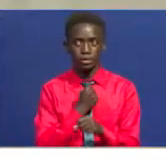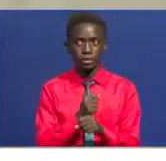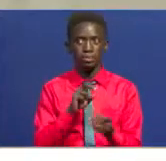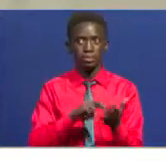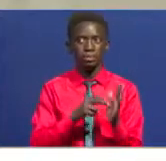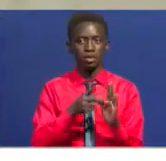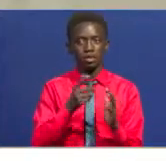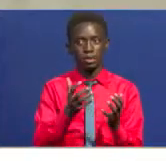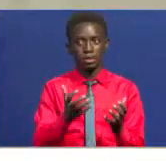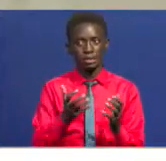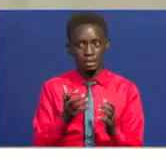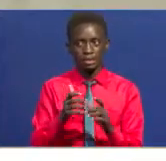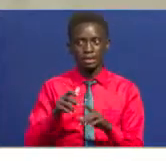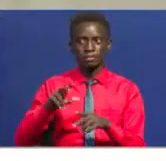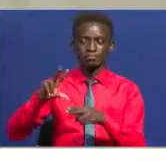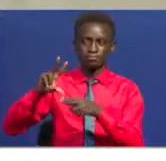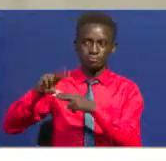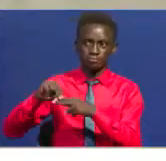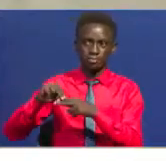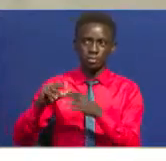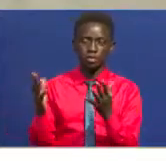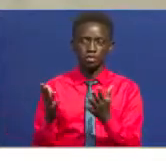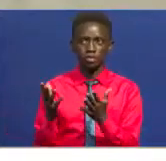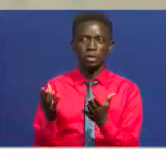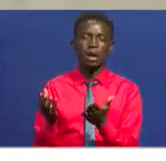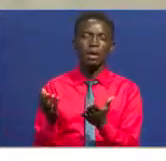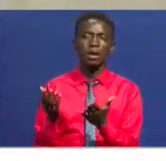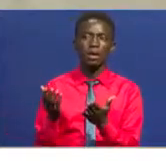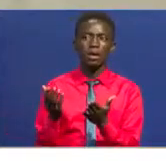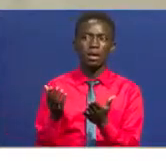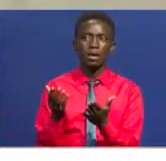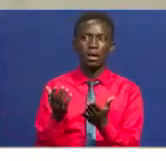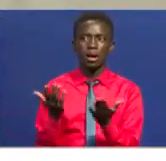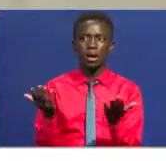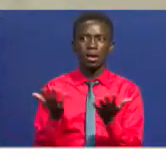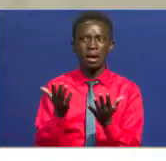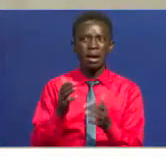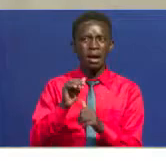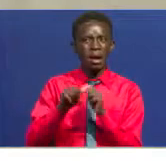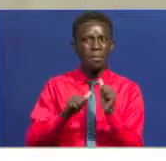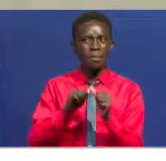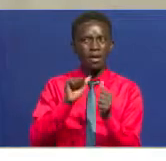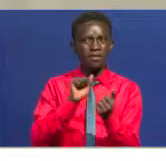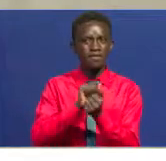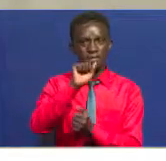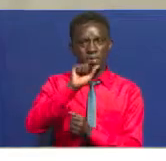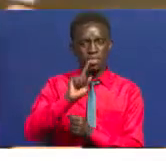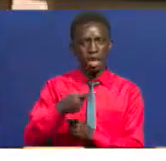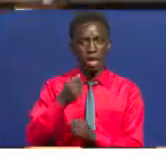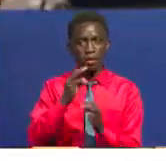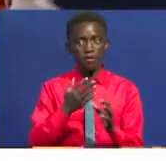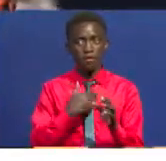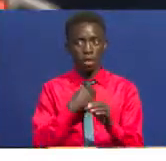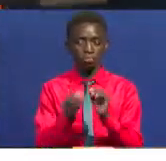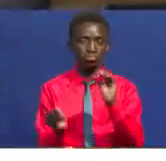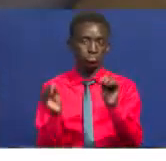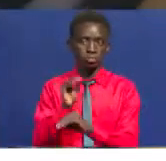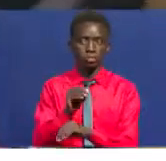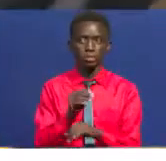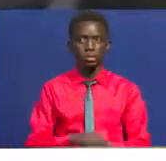recharge the replacement of the battery pack, which is around 15,000 for the replacement.